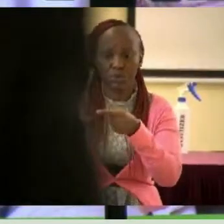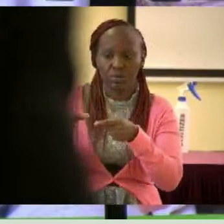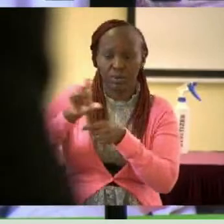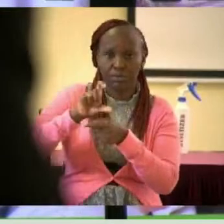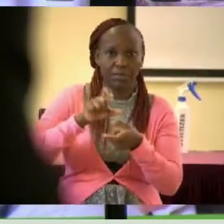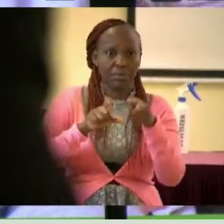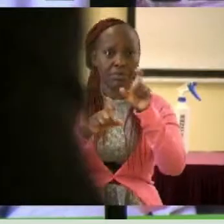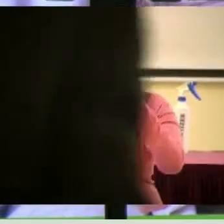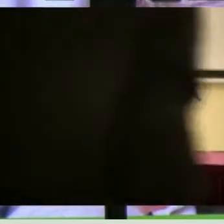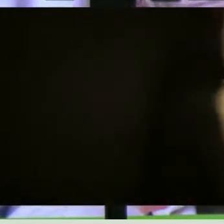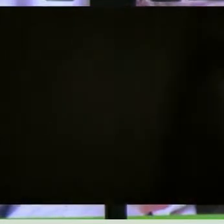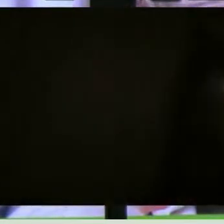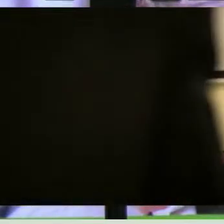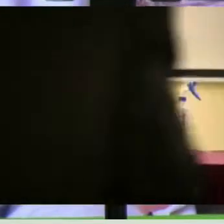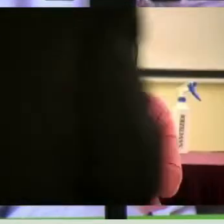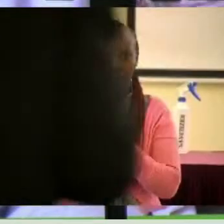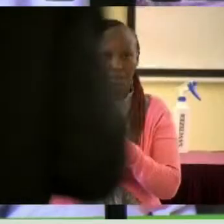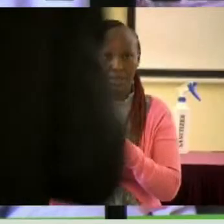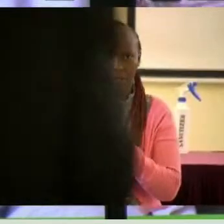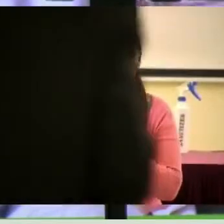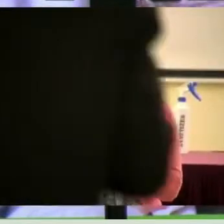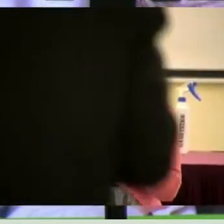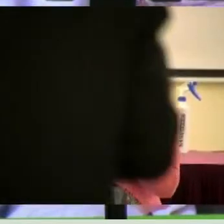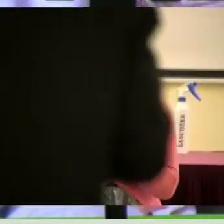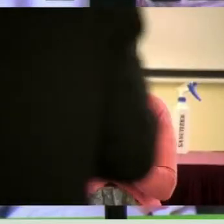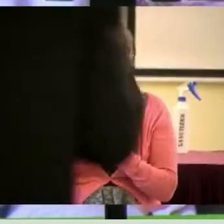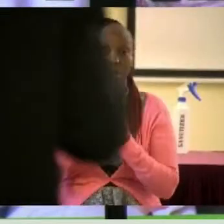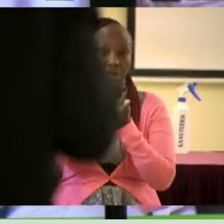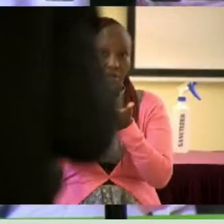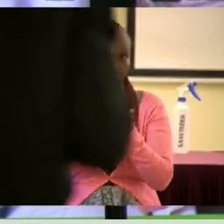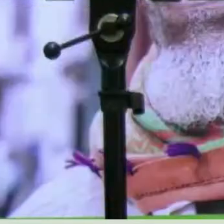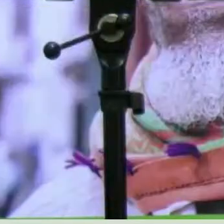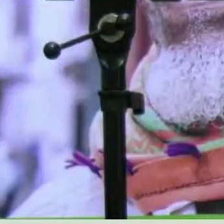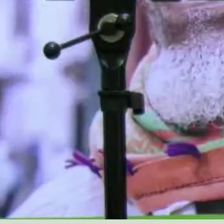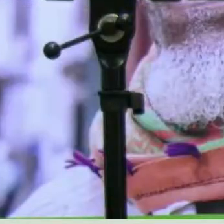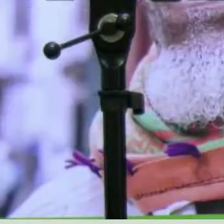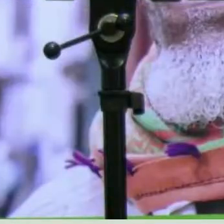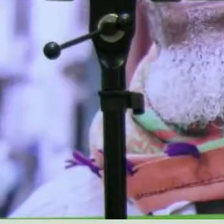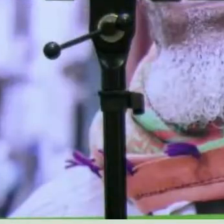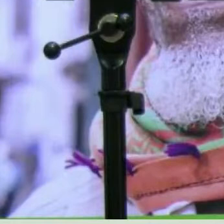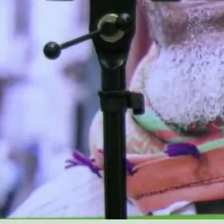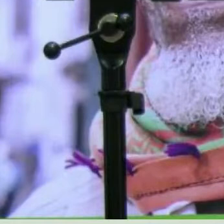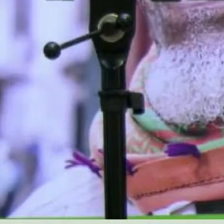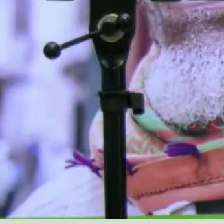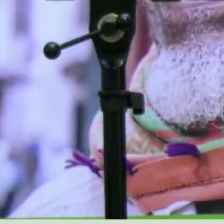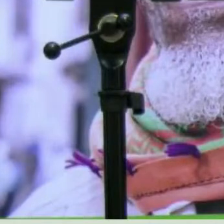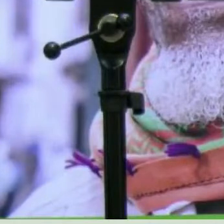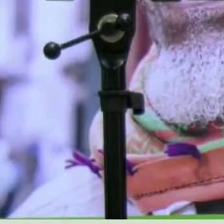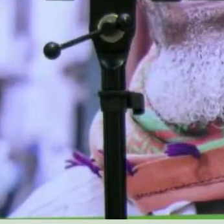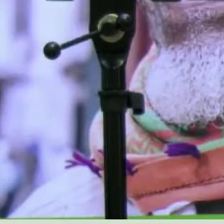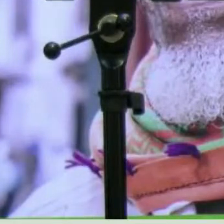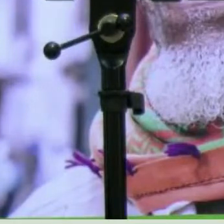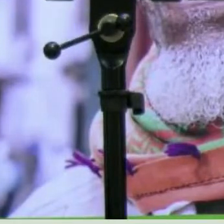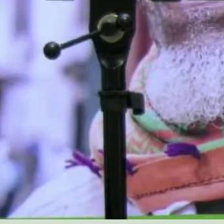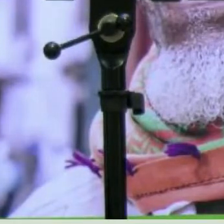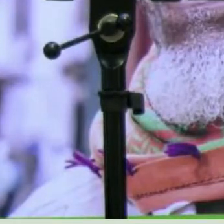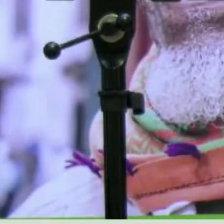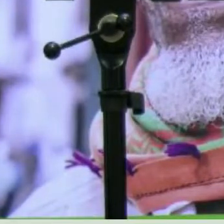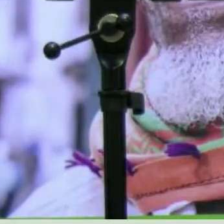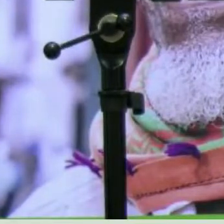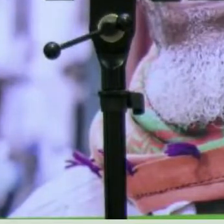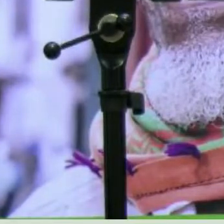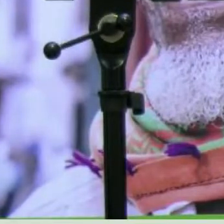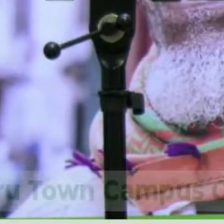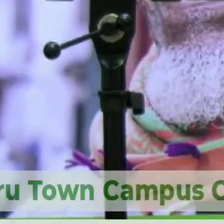increase the need for legal aid. The Dean did mention the aspect